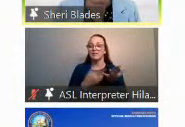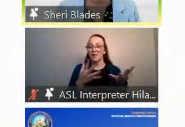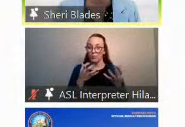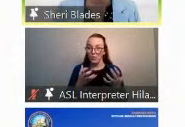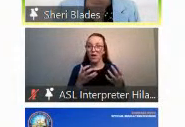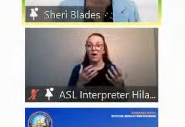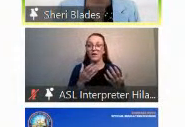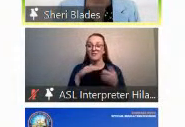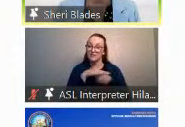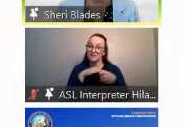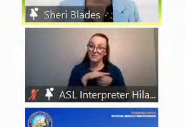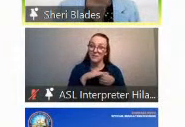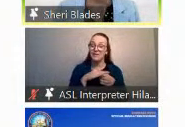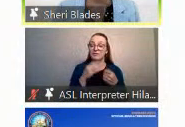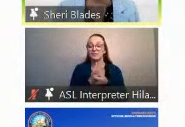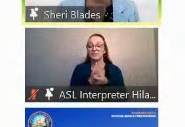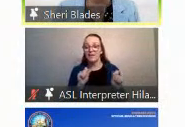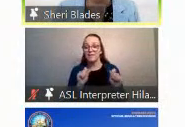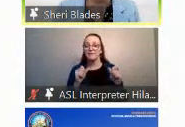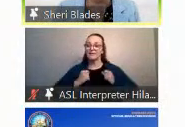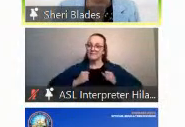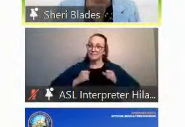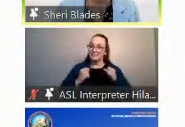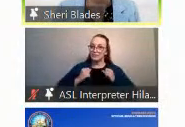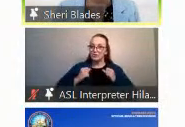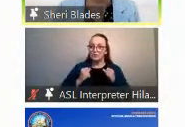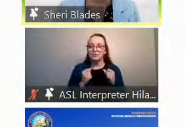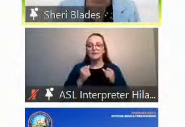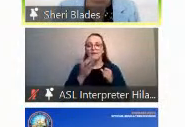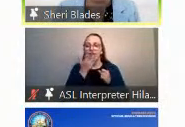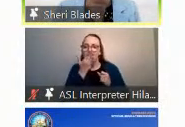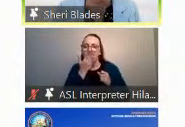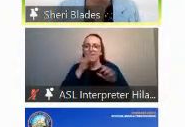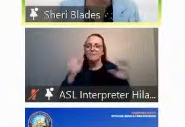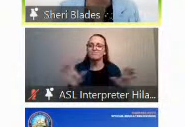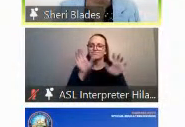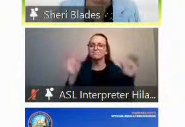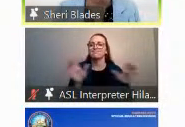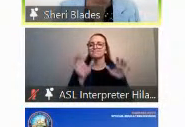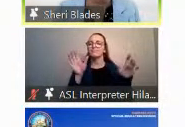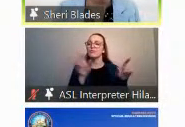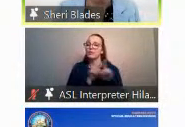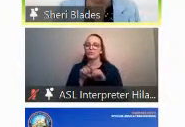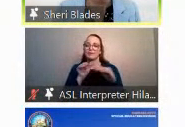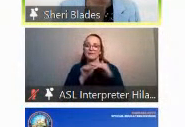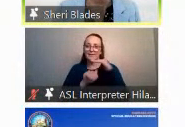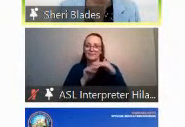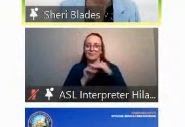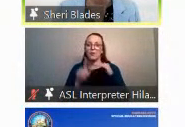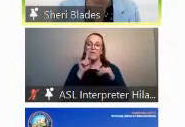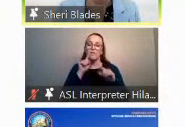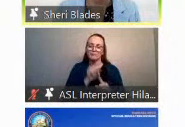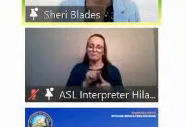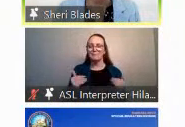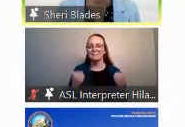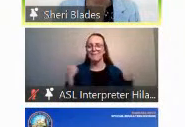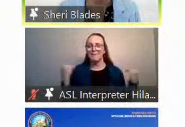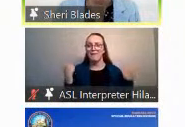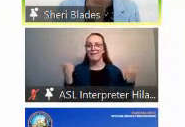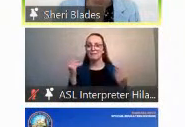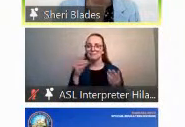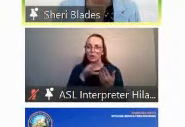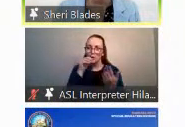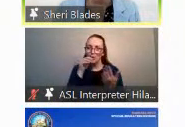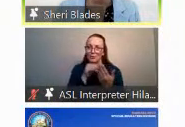that are safe, spacious, colorful, and accessible for our youngest learners.